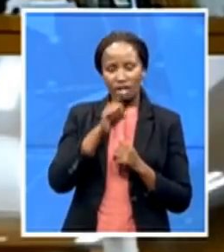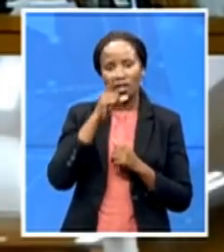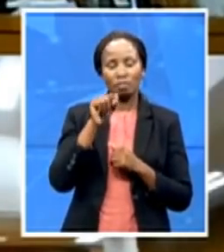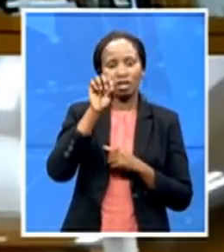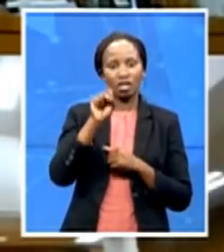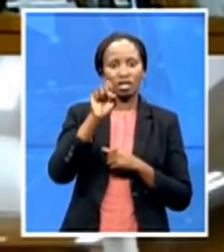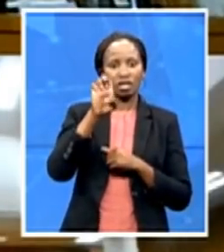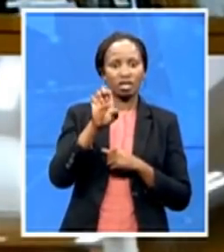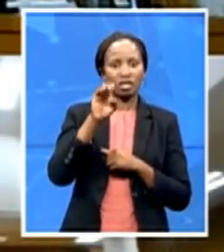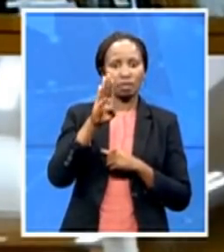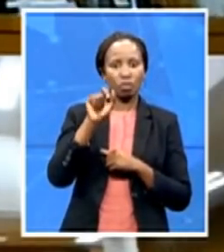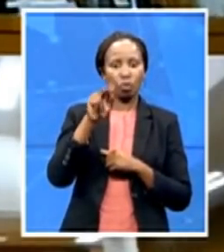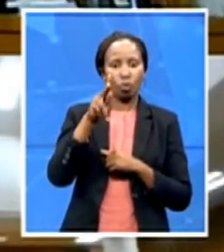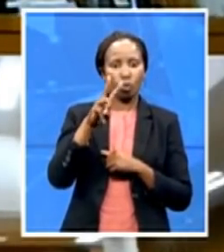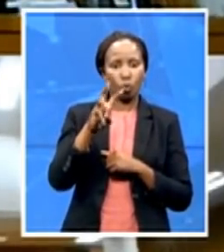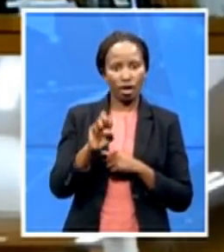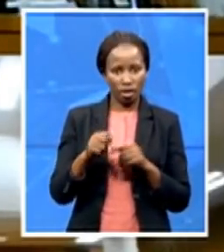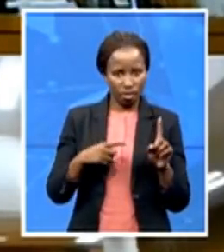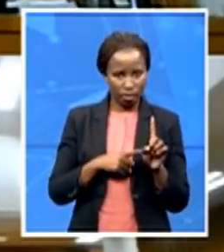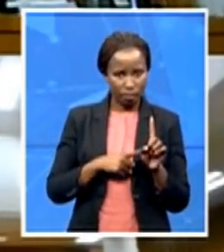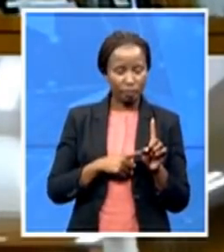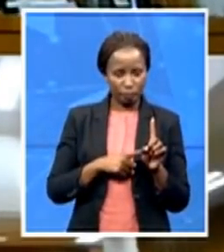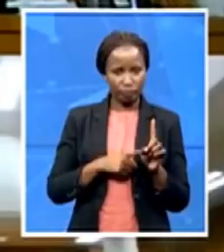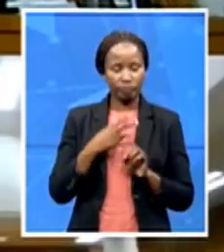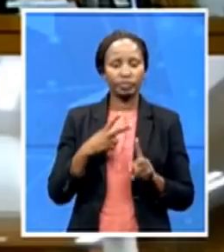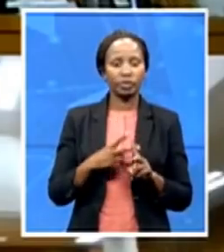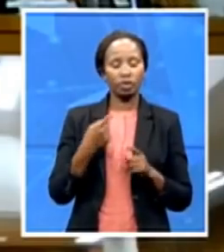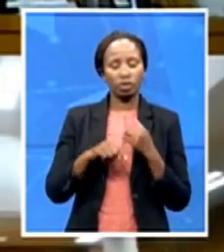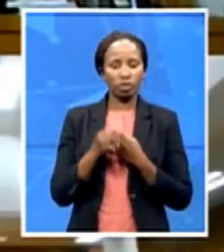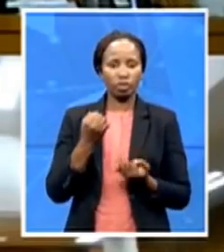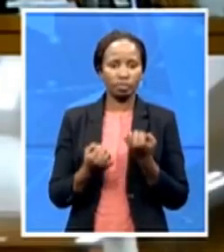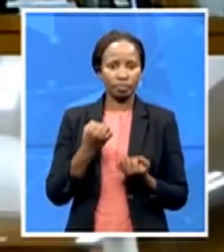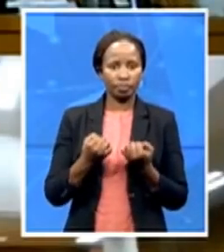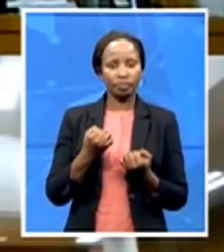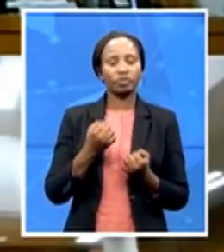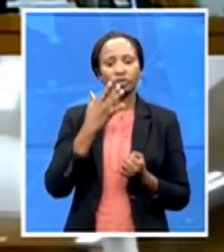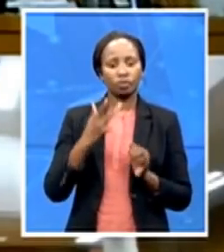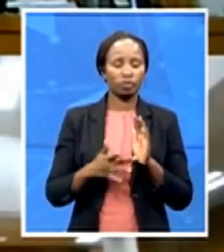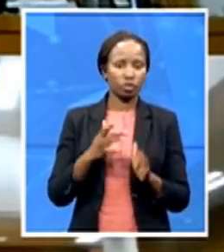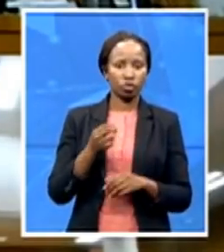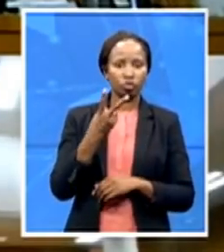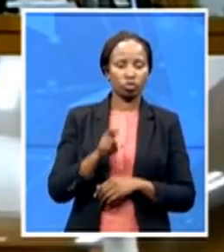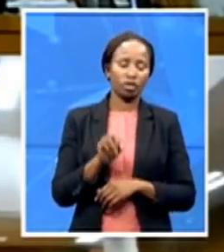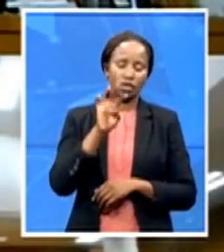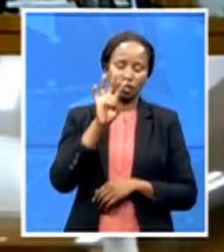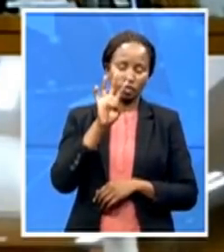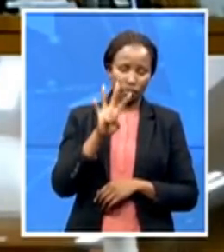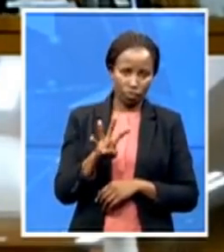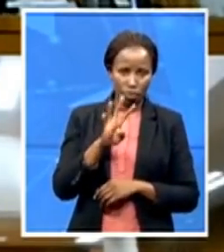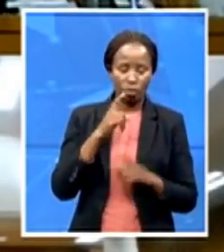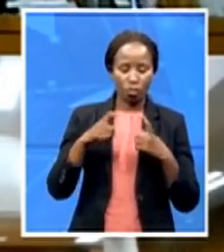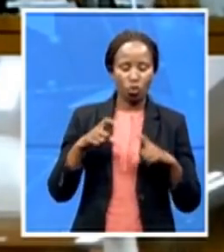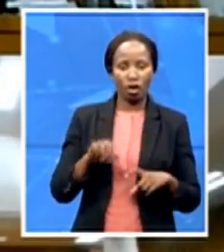If I could ask the court to turn to page 24 at paragraph 65. The fifth challenge